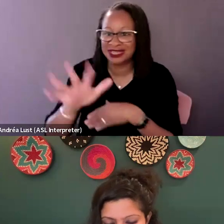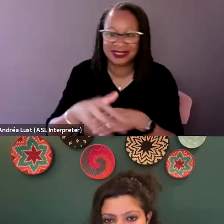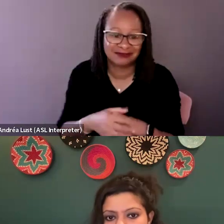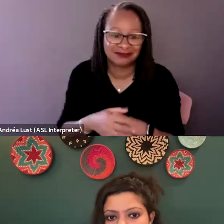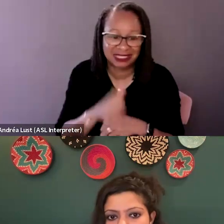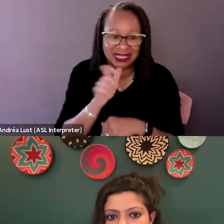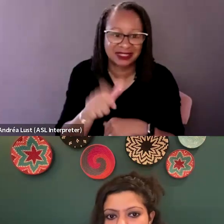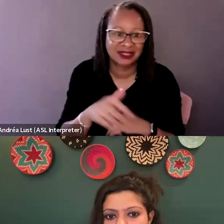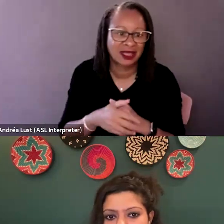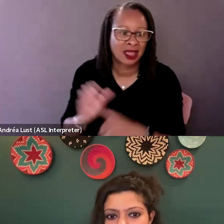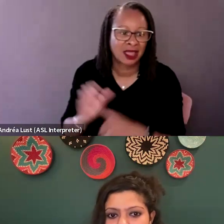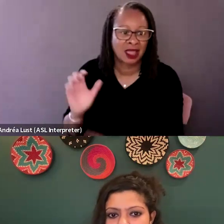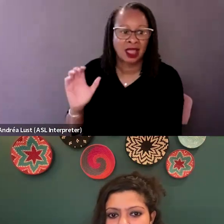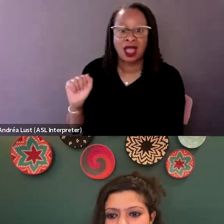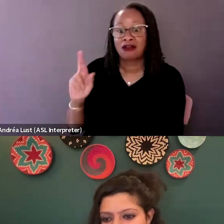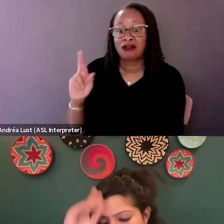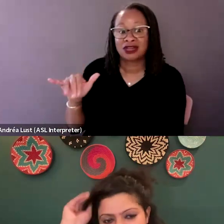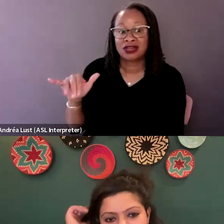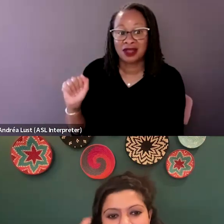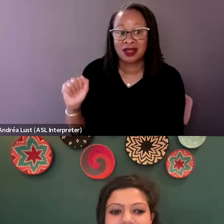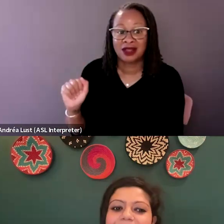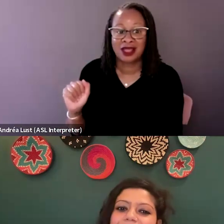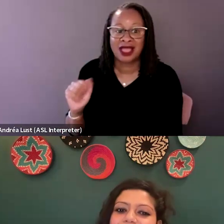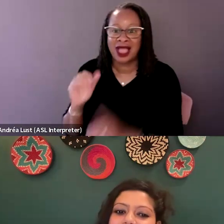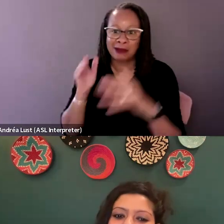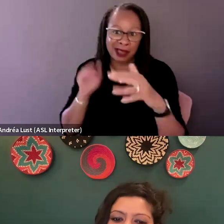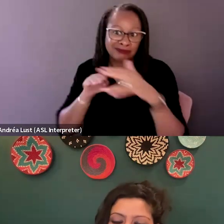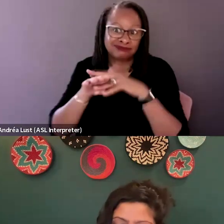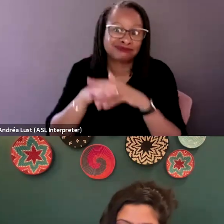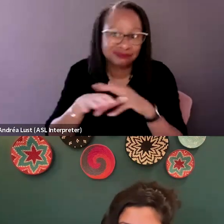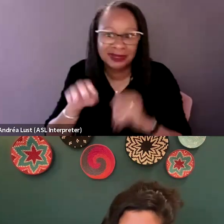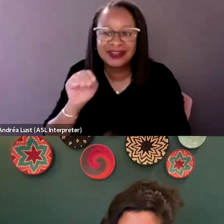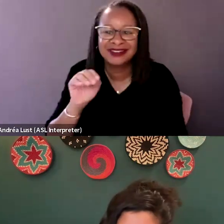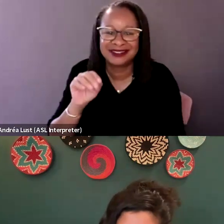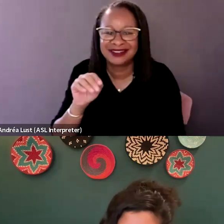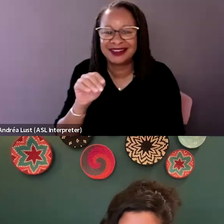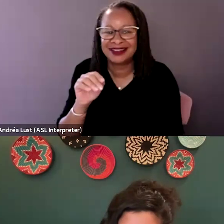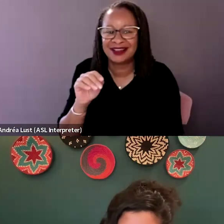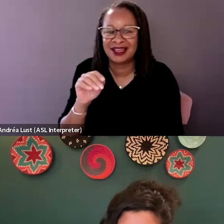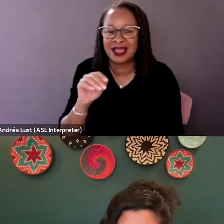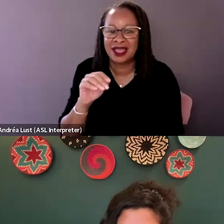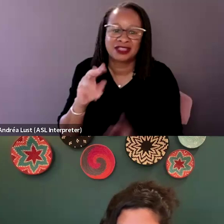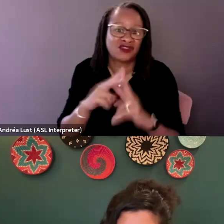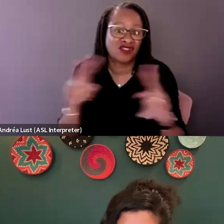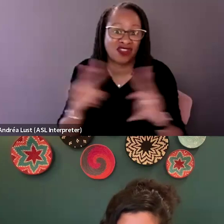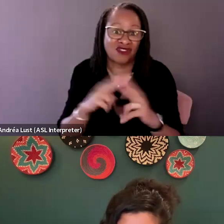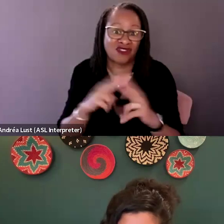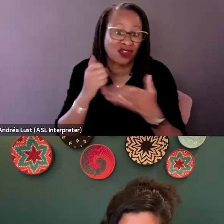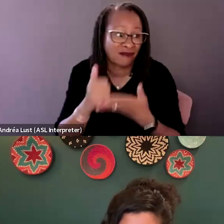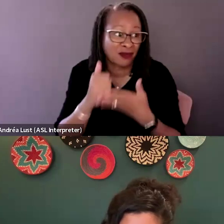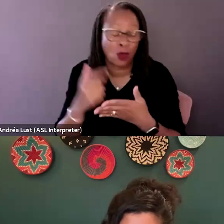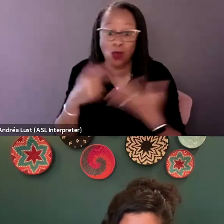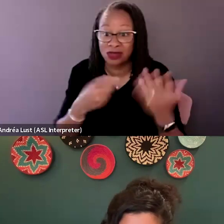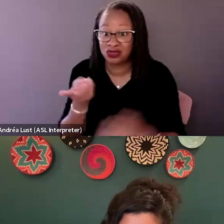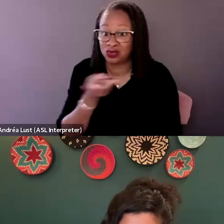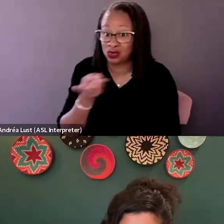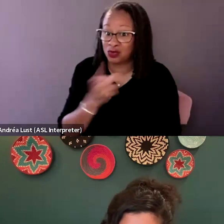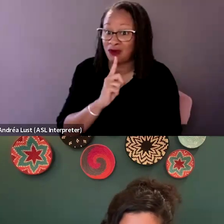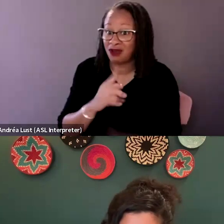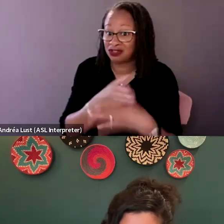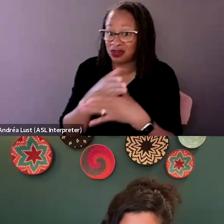I feel basically this financing structure affects the choices that we make during the filmmaking process right from